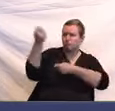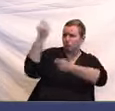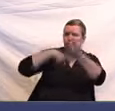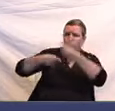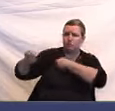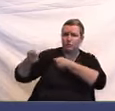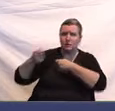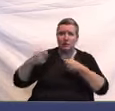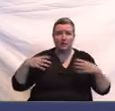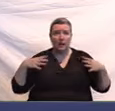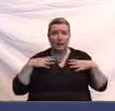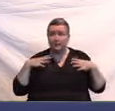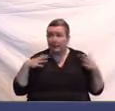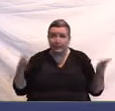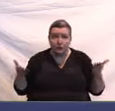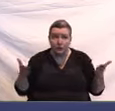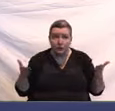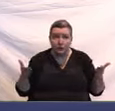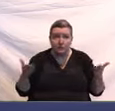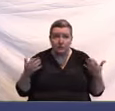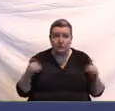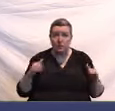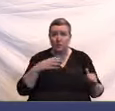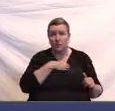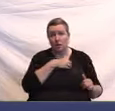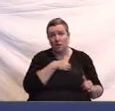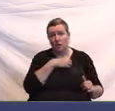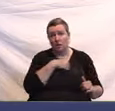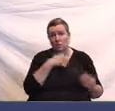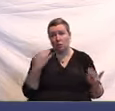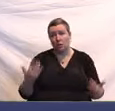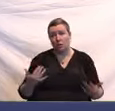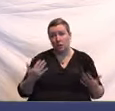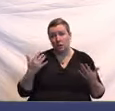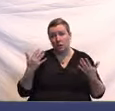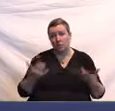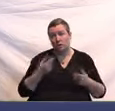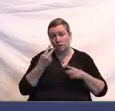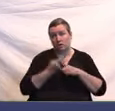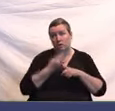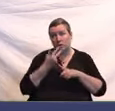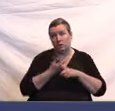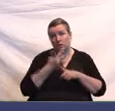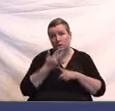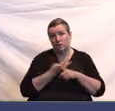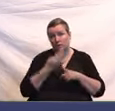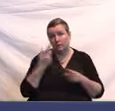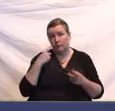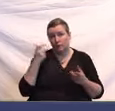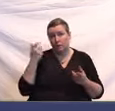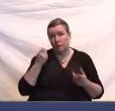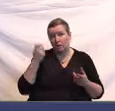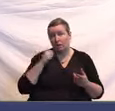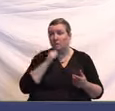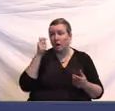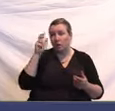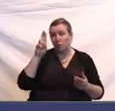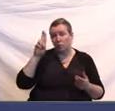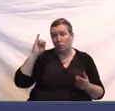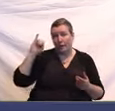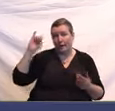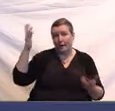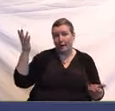getting lots of complaints from people who say they've waited months for unemployment benefits. What do you say to them, and what actions are being taken to upgrade the